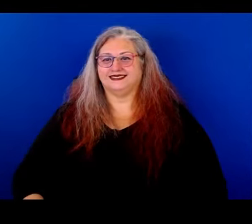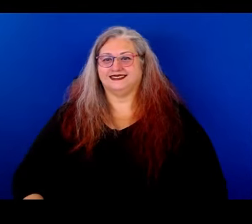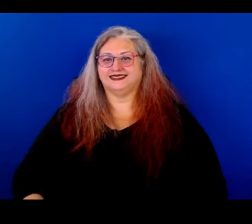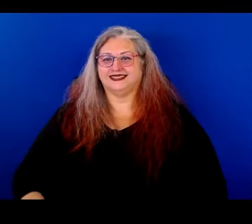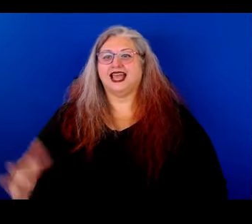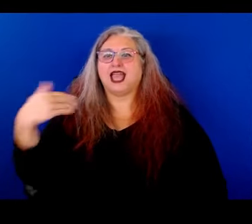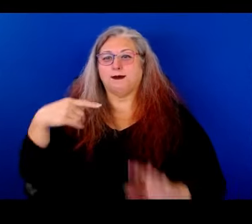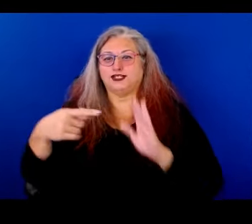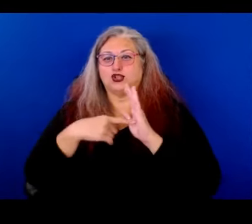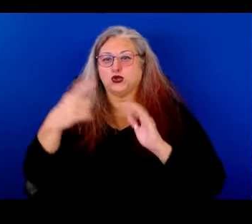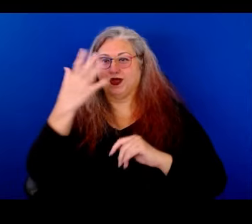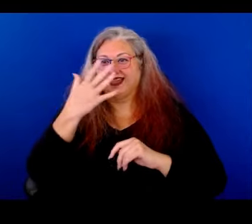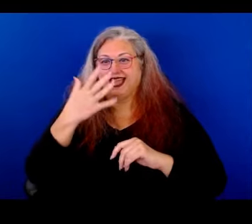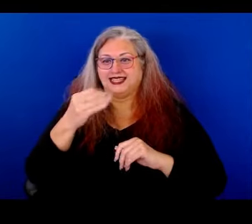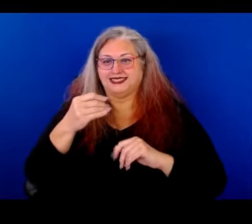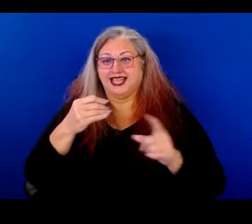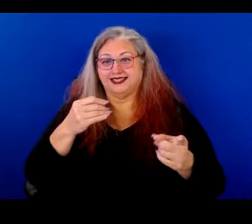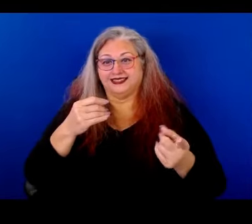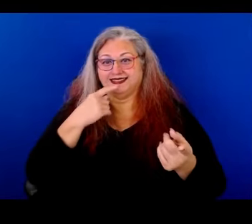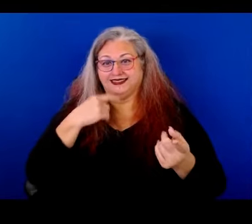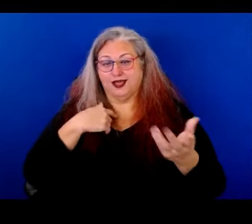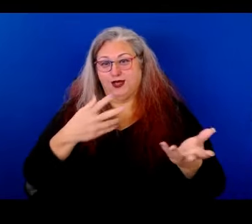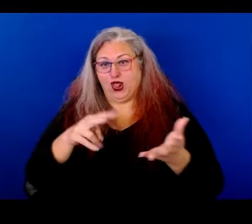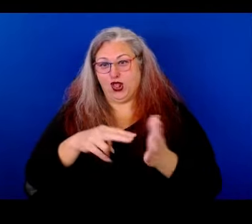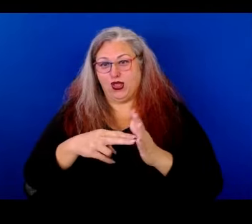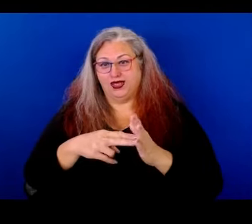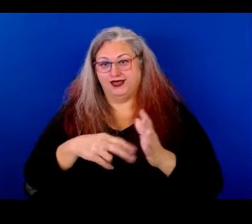Yeah. Come and show your face and tell them.